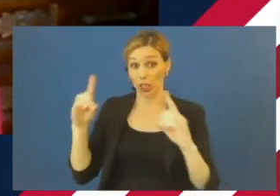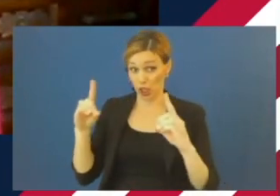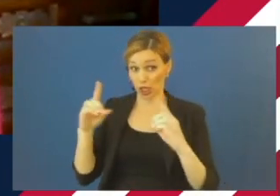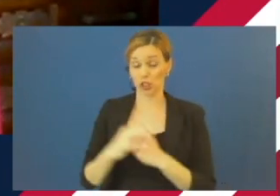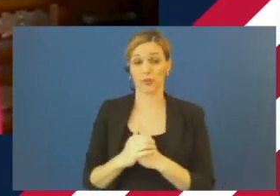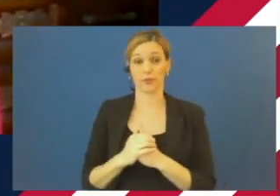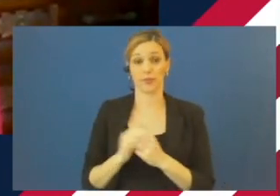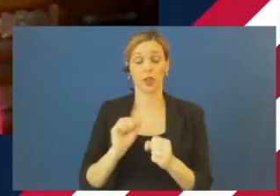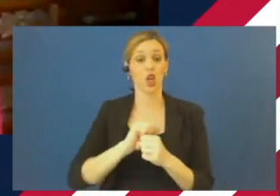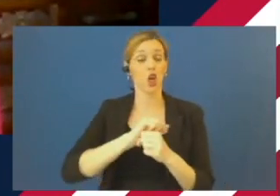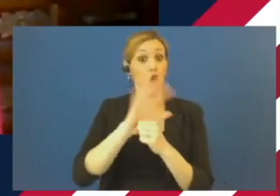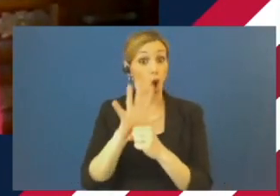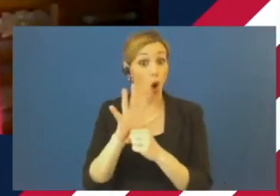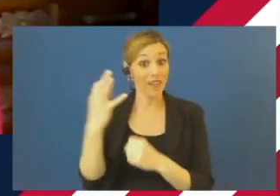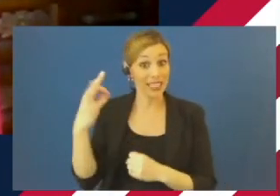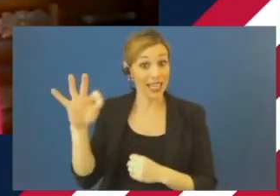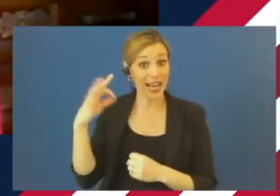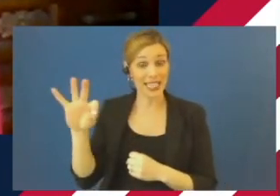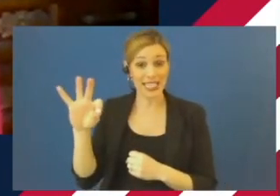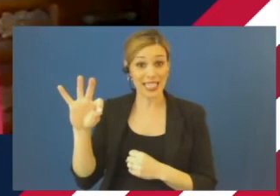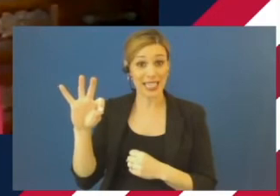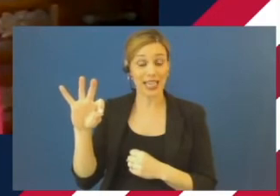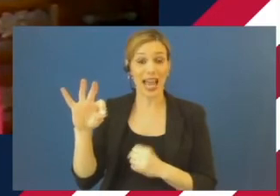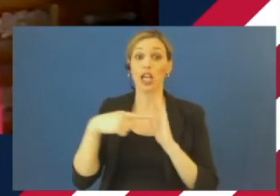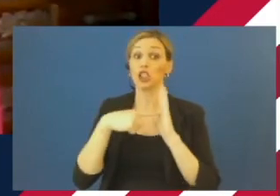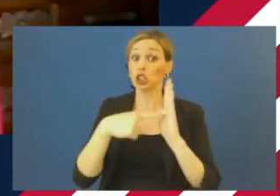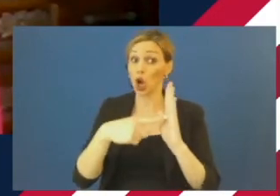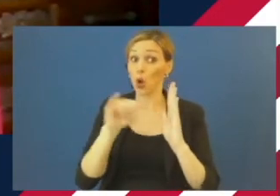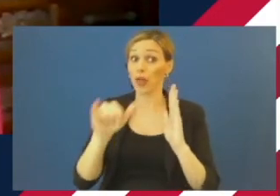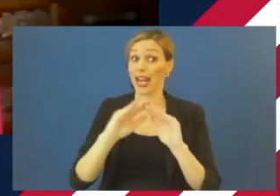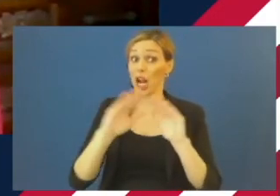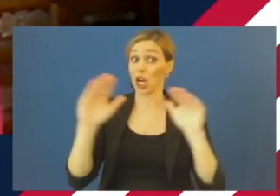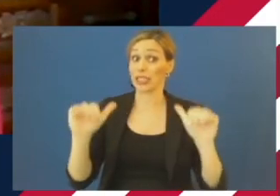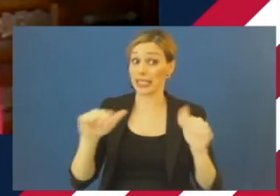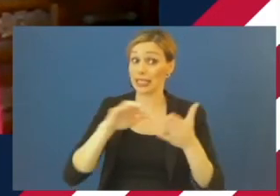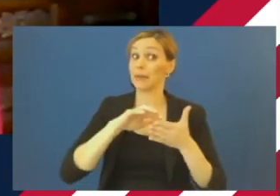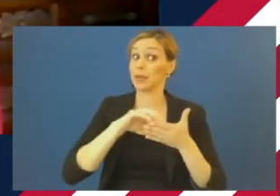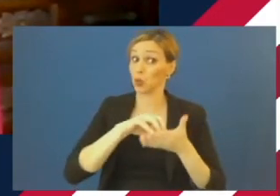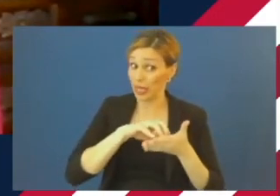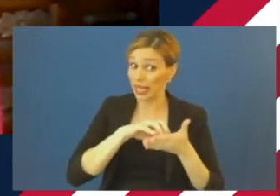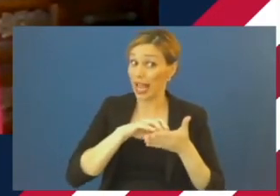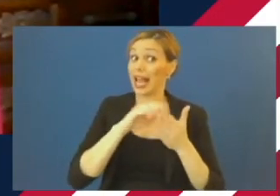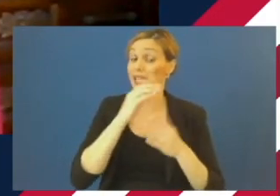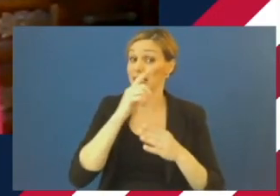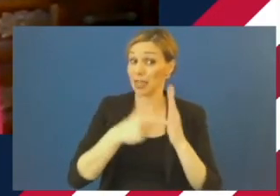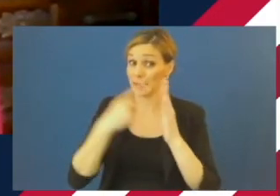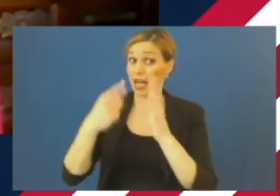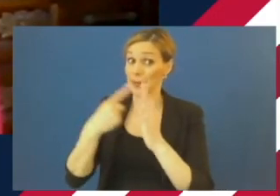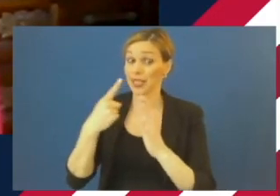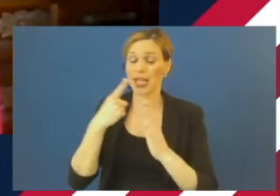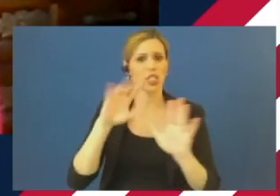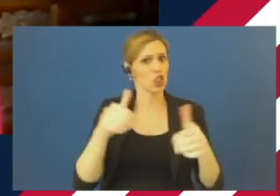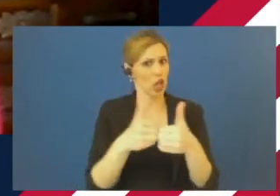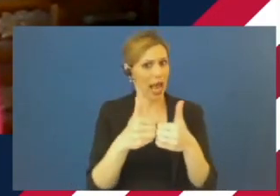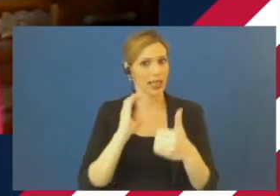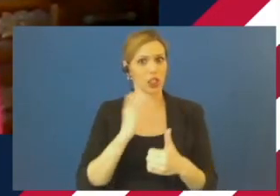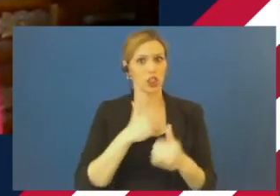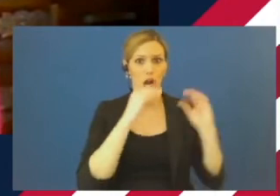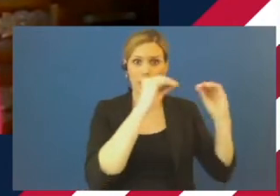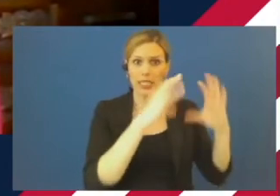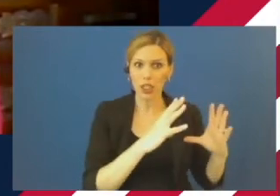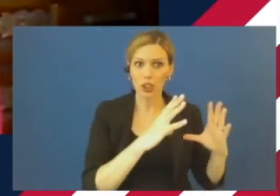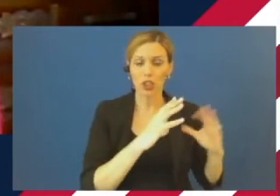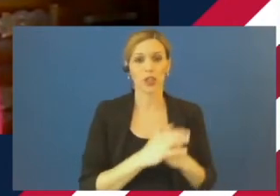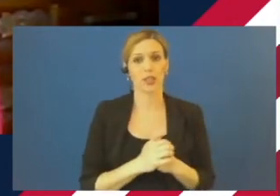how precarious our system is for many people. This has certainly been a challenging time for educators. It's put our brothers and sisters who work as ed